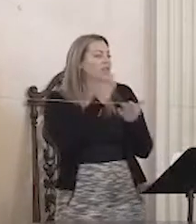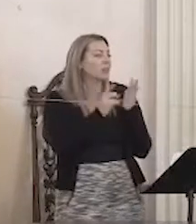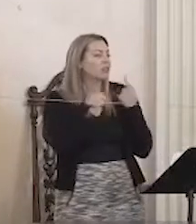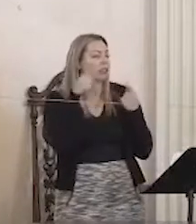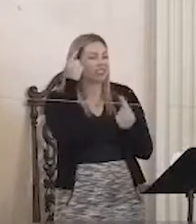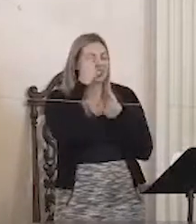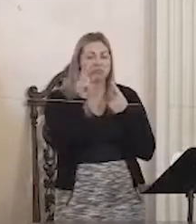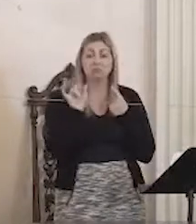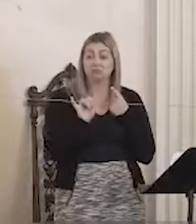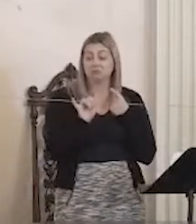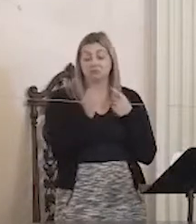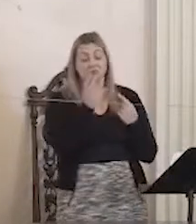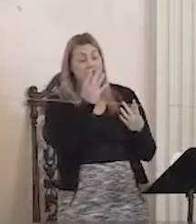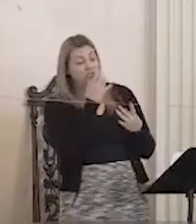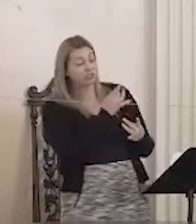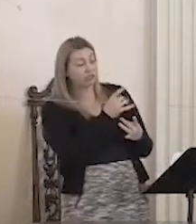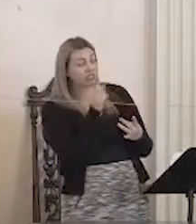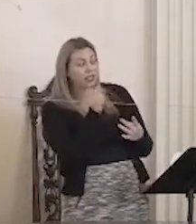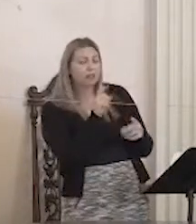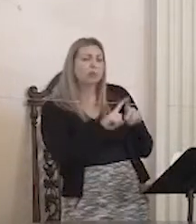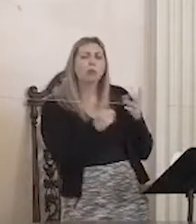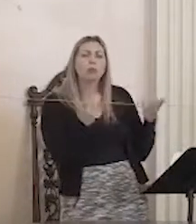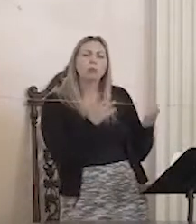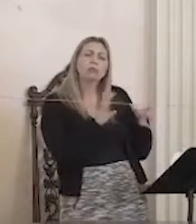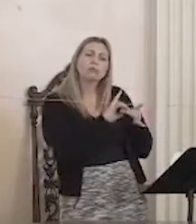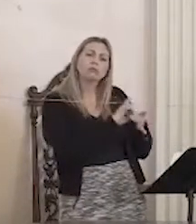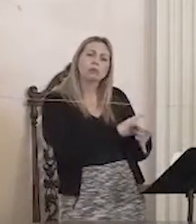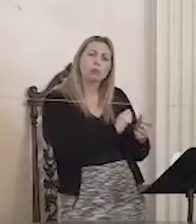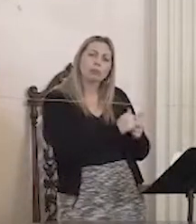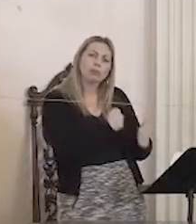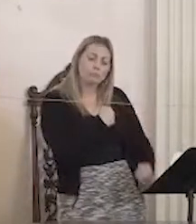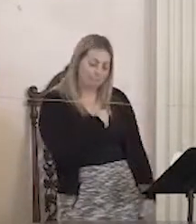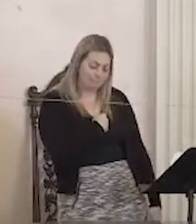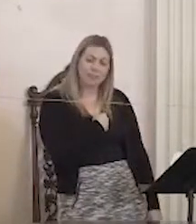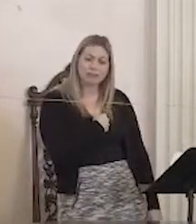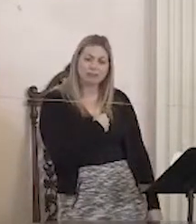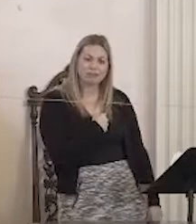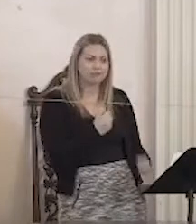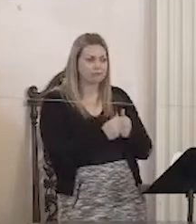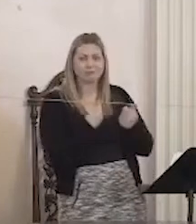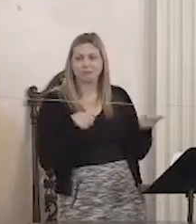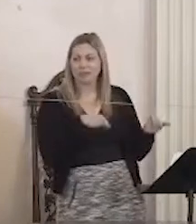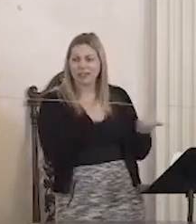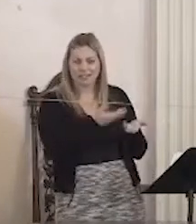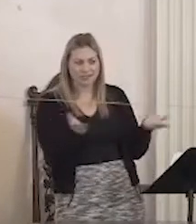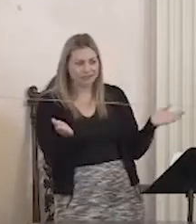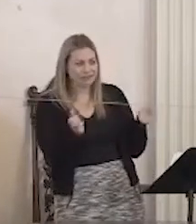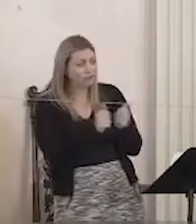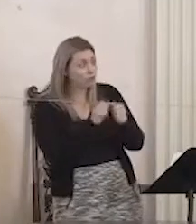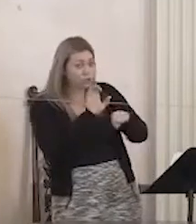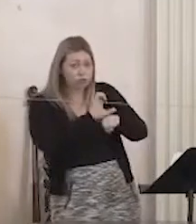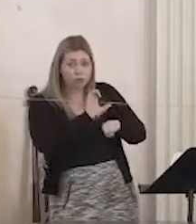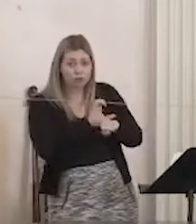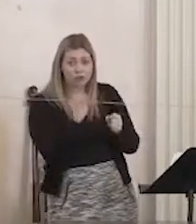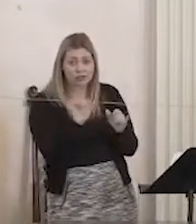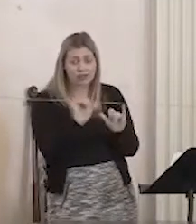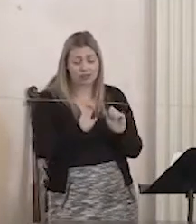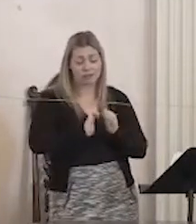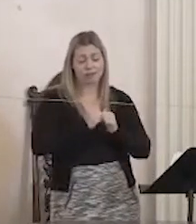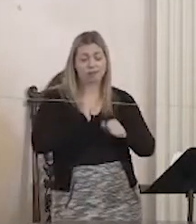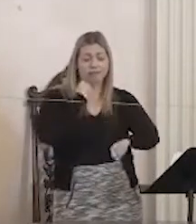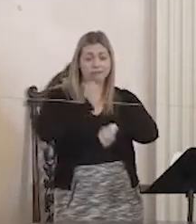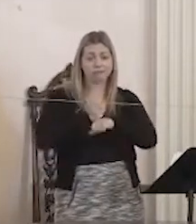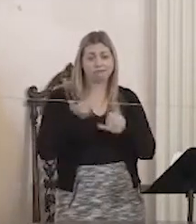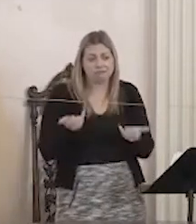this is all very interesting, but what does it have to do with me, with us, with the church as it exists